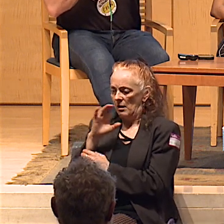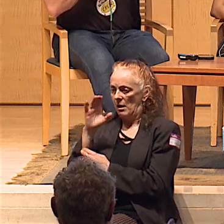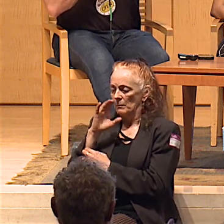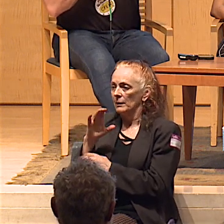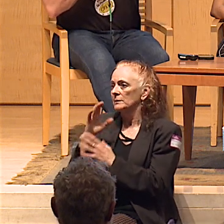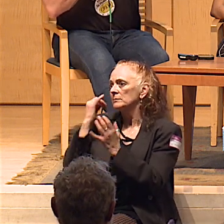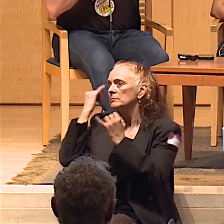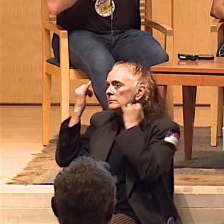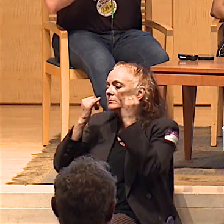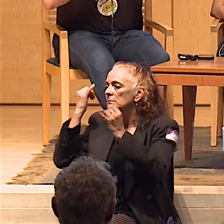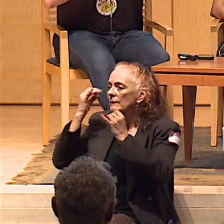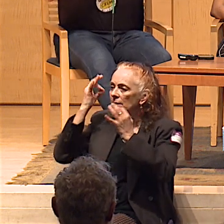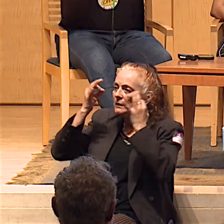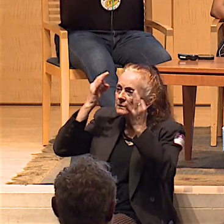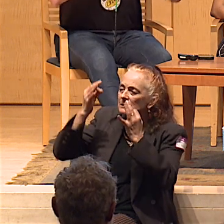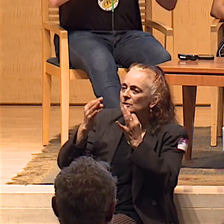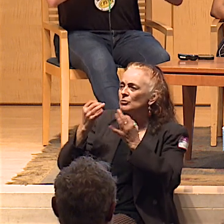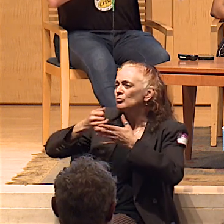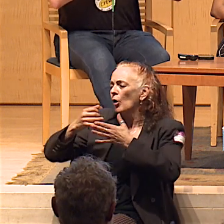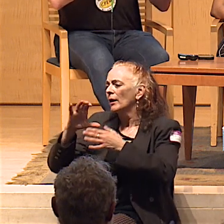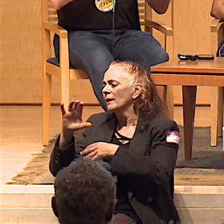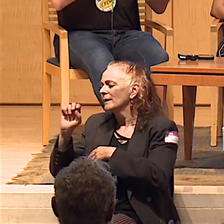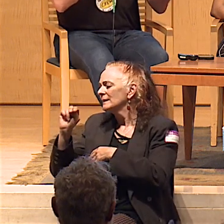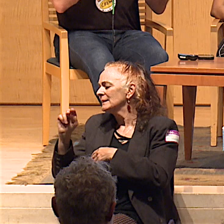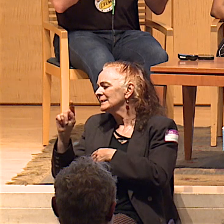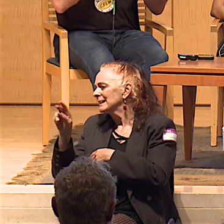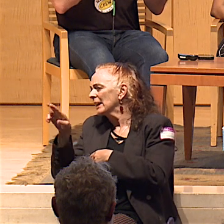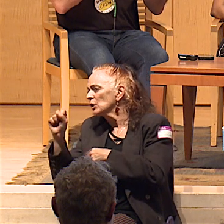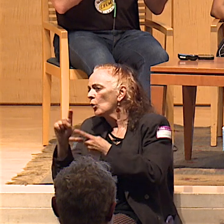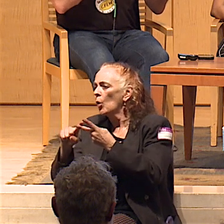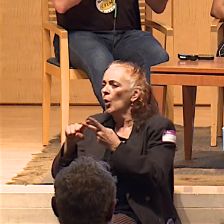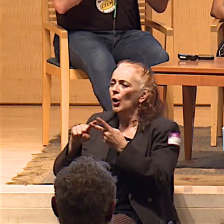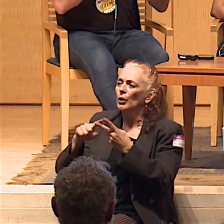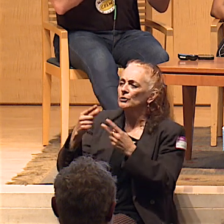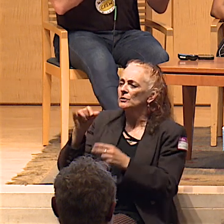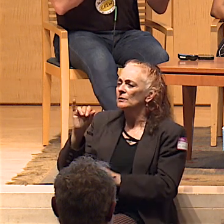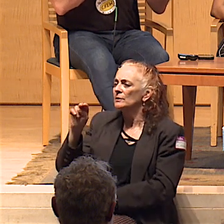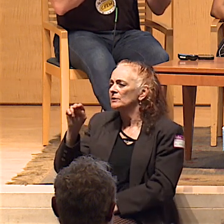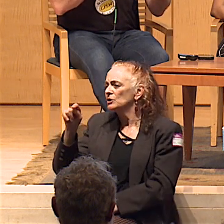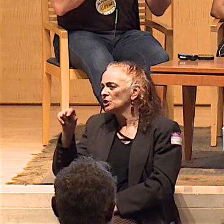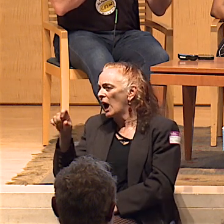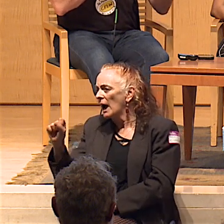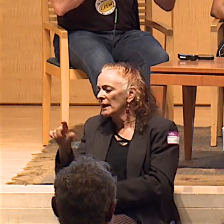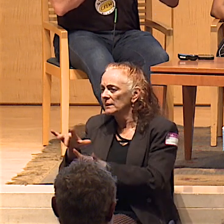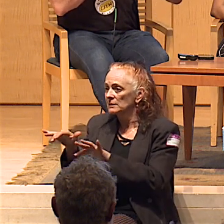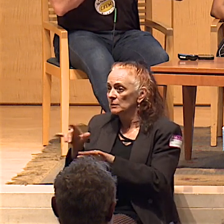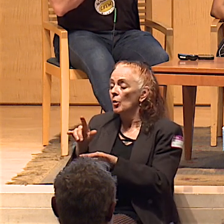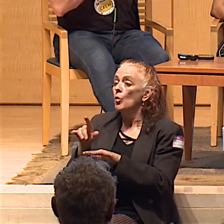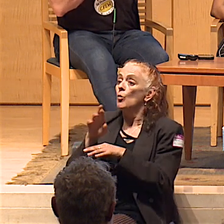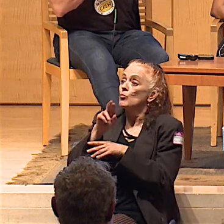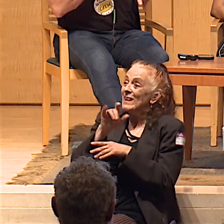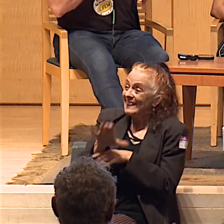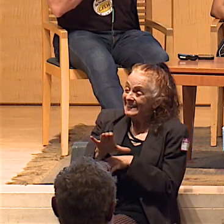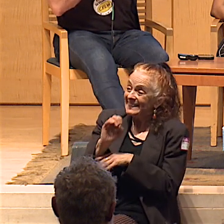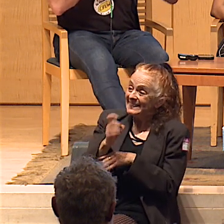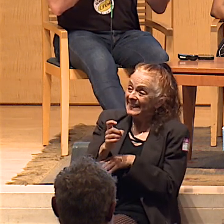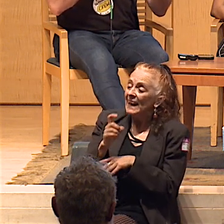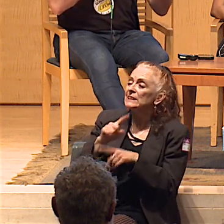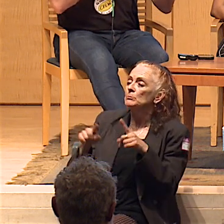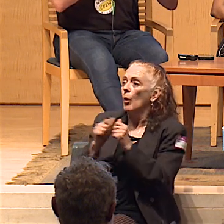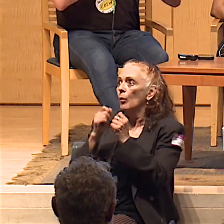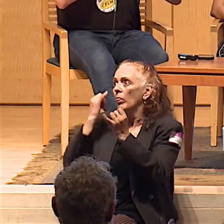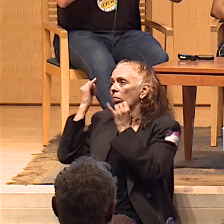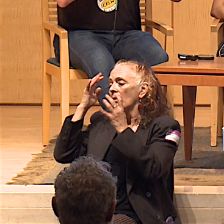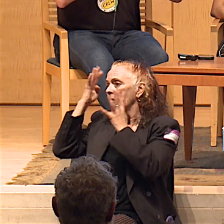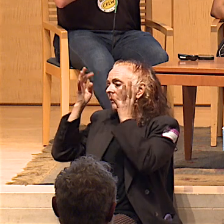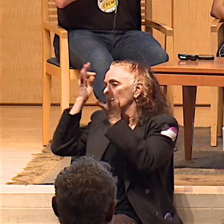of drawing centaurs and giants and stuff like that, but fantastical nature in terms of showing realistic sex, but with fantastical viewpoints. So for